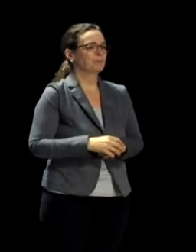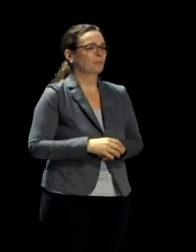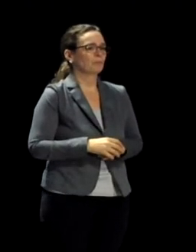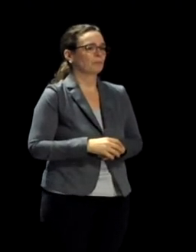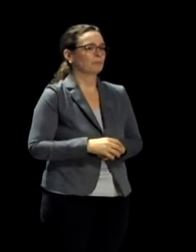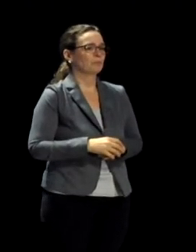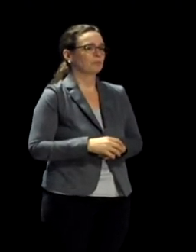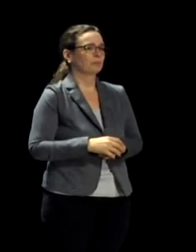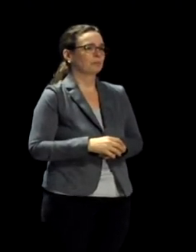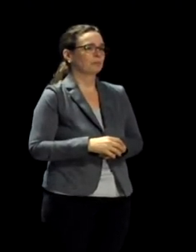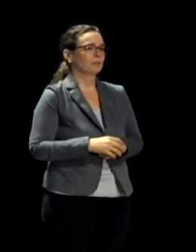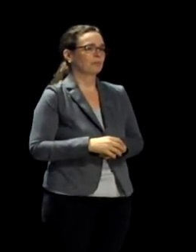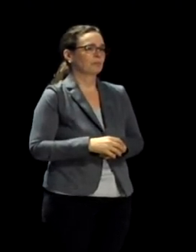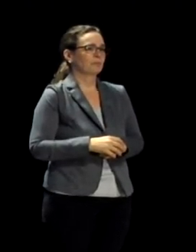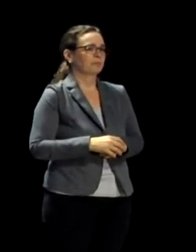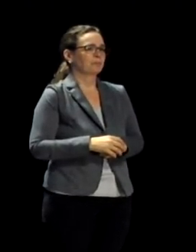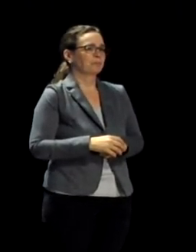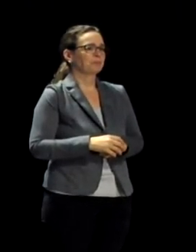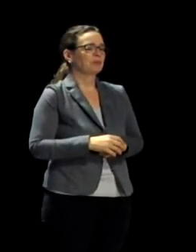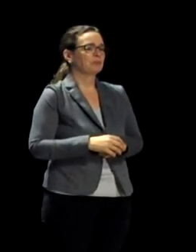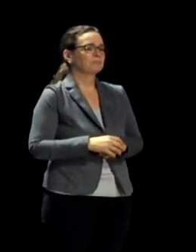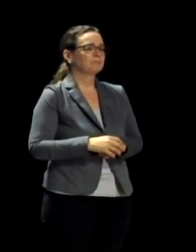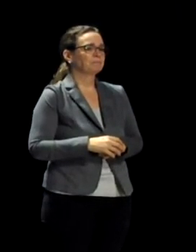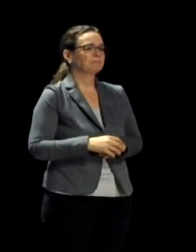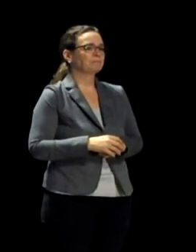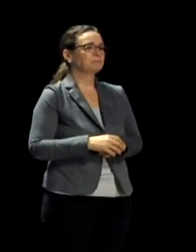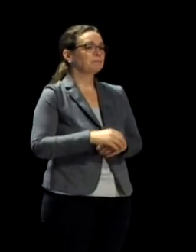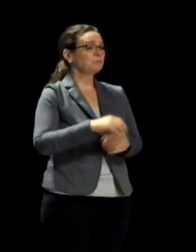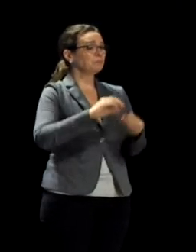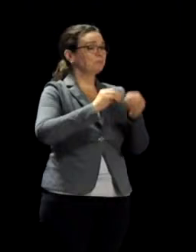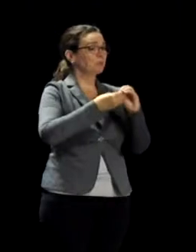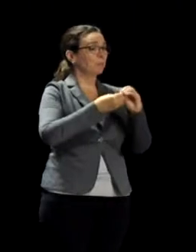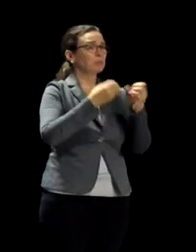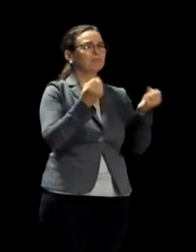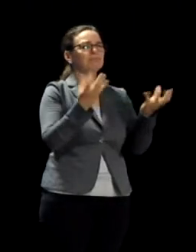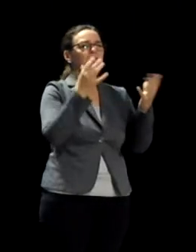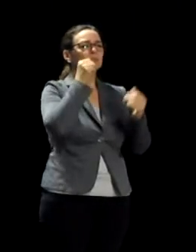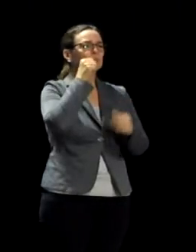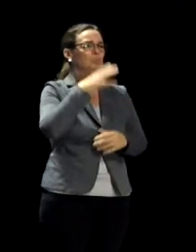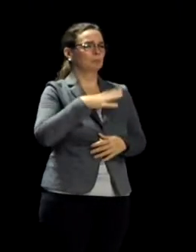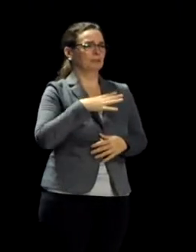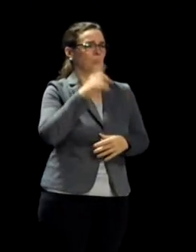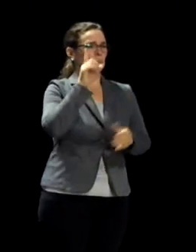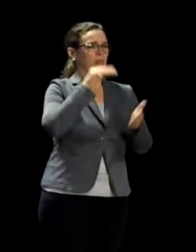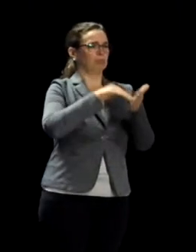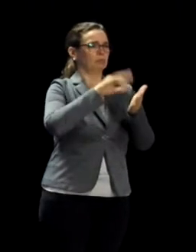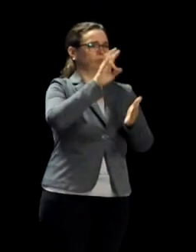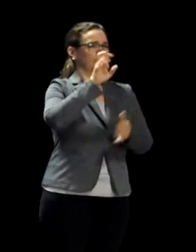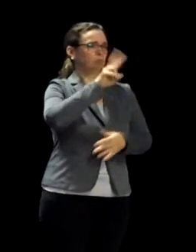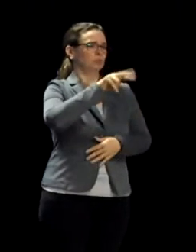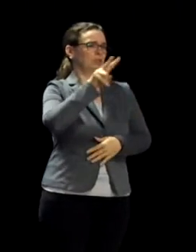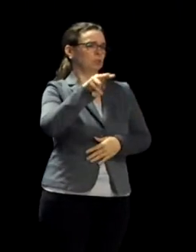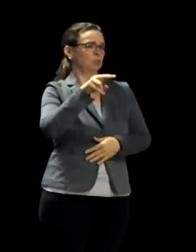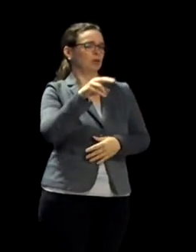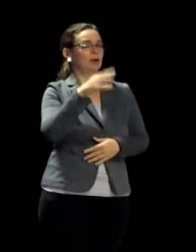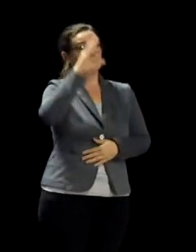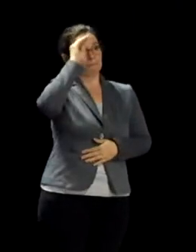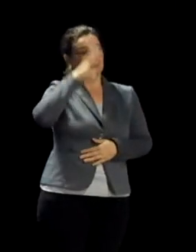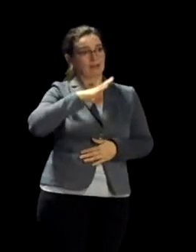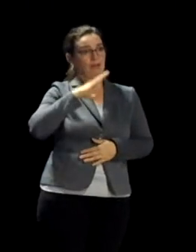1,722 are female, 1,201 male, 190 are under 19, 514 in their